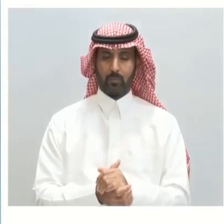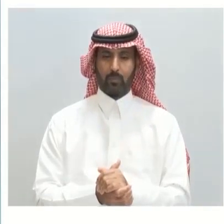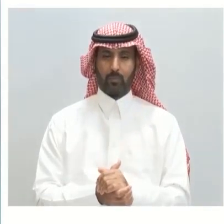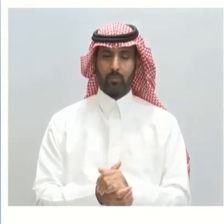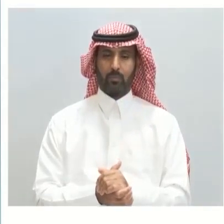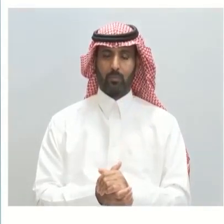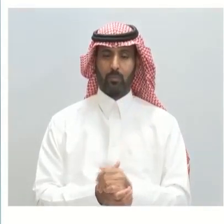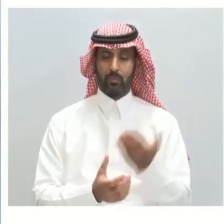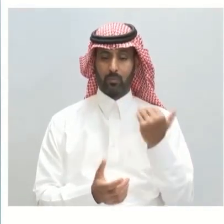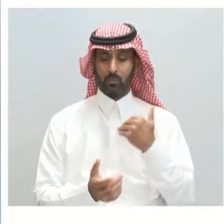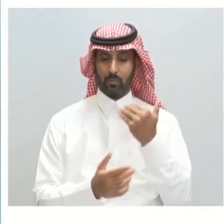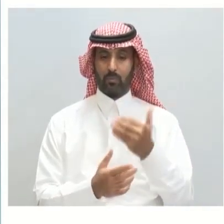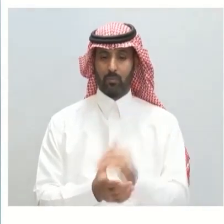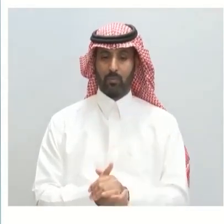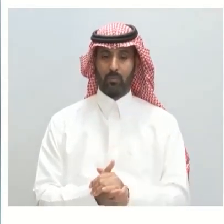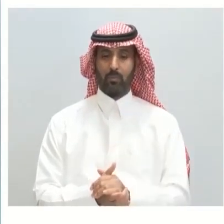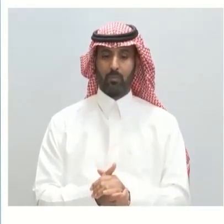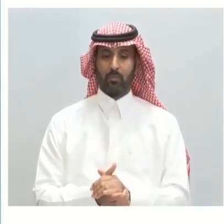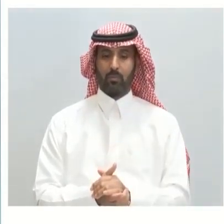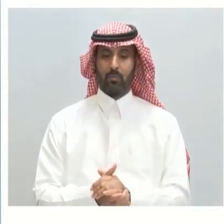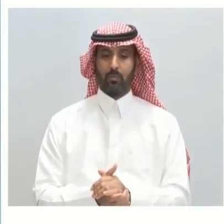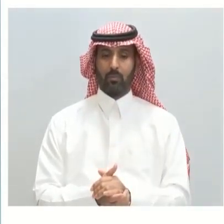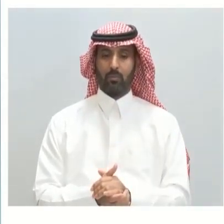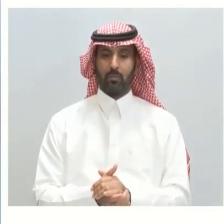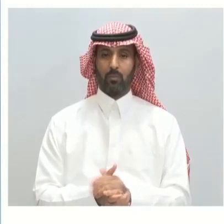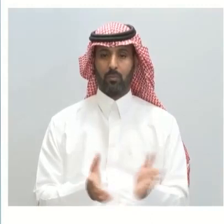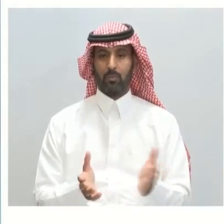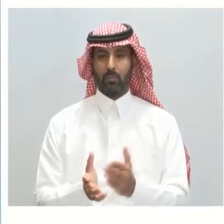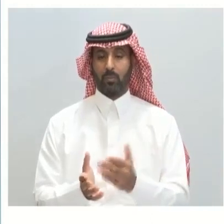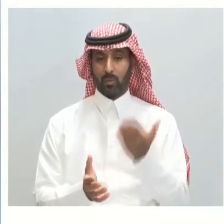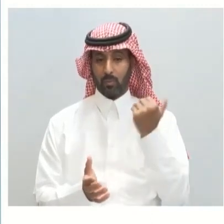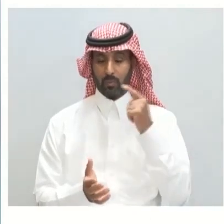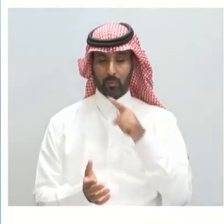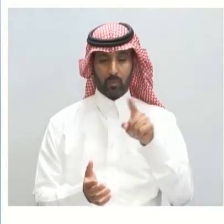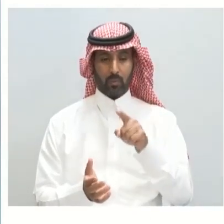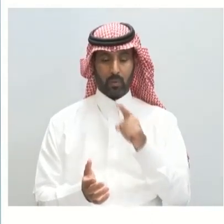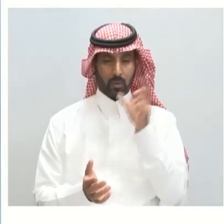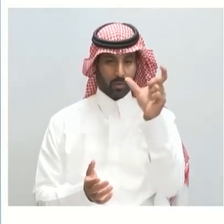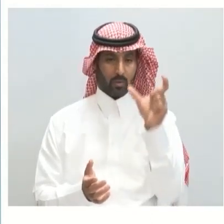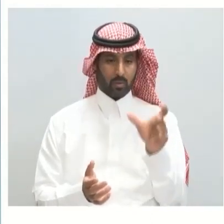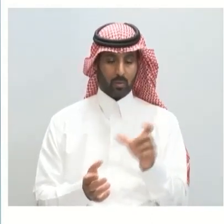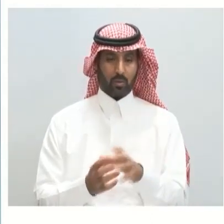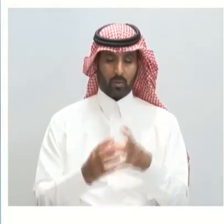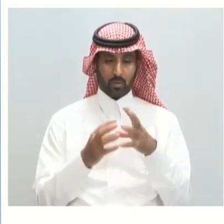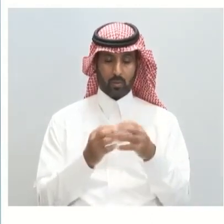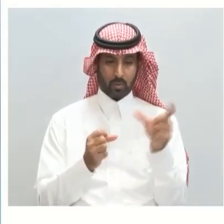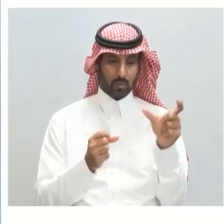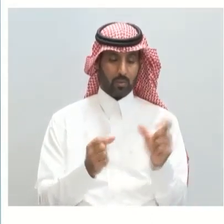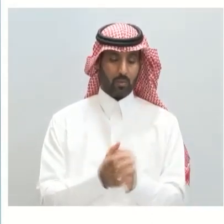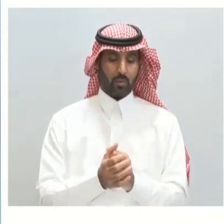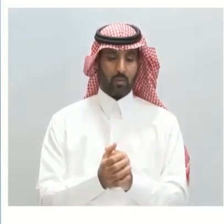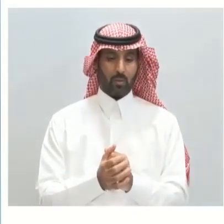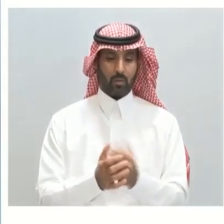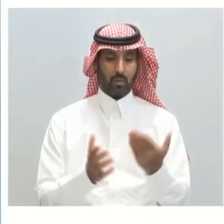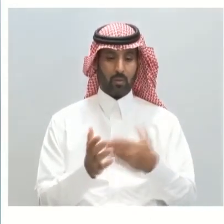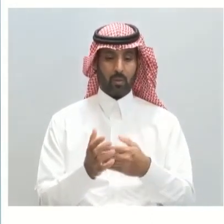So before we answer the questions, let's look up some words here. Do you think of the